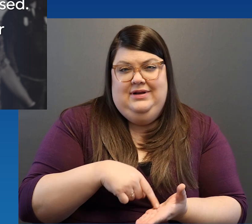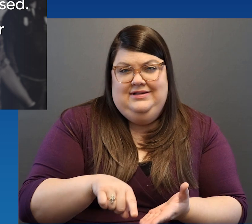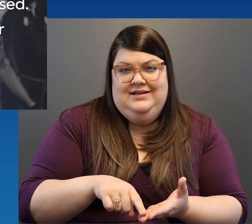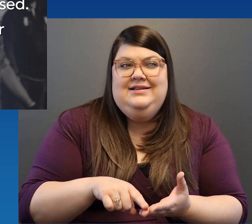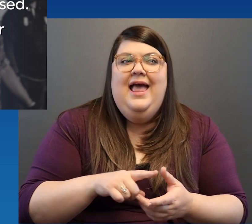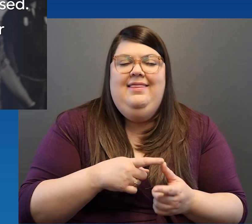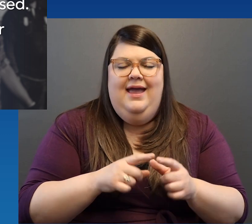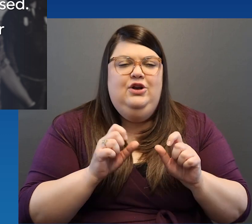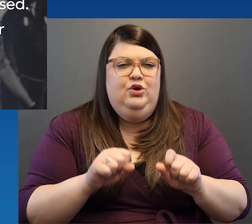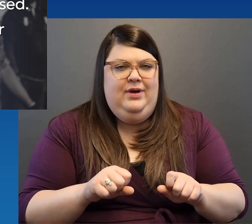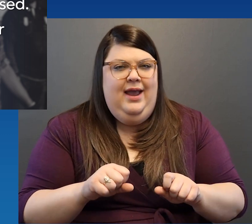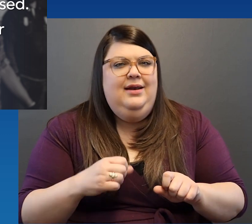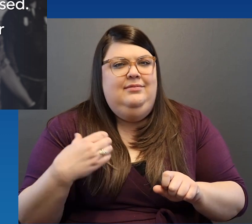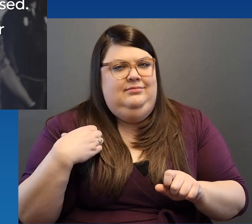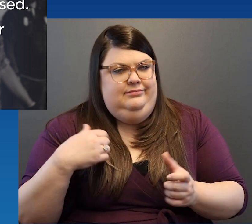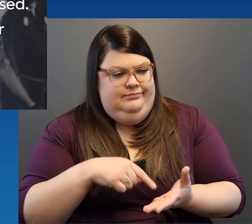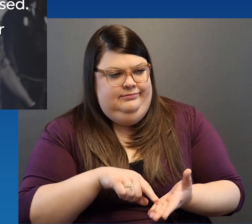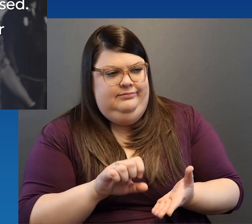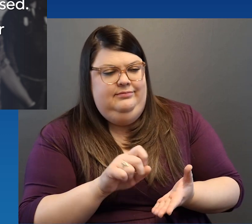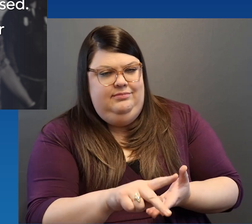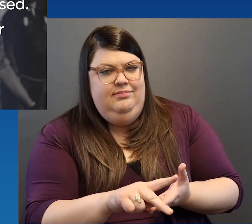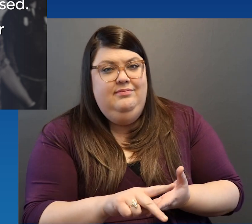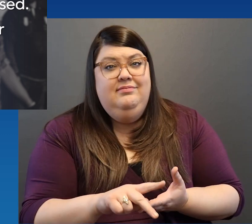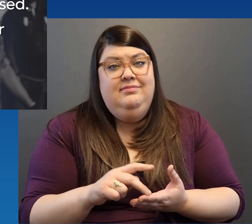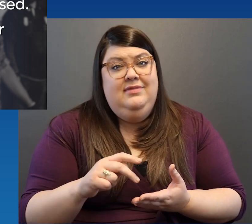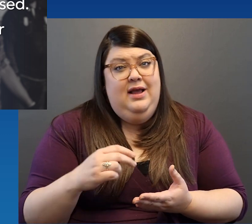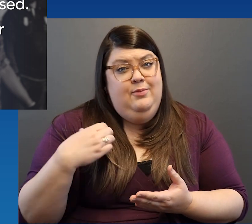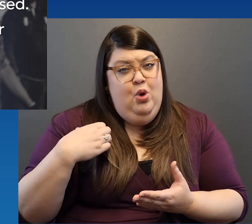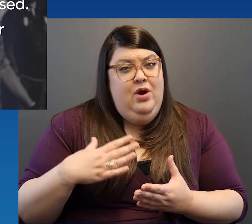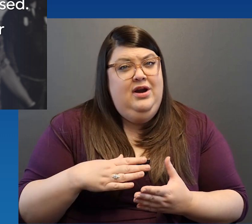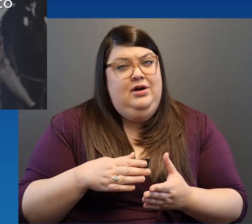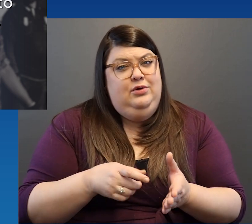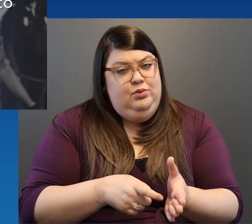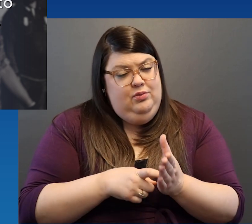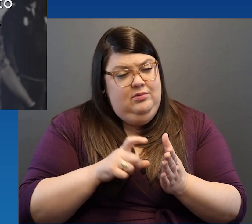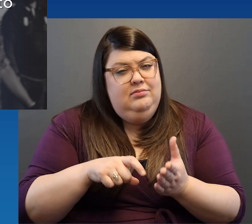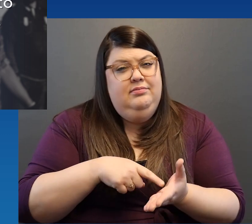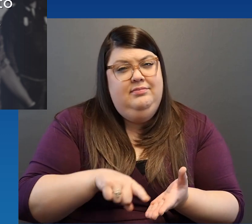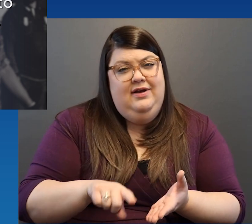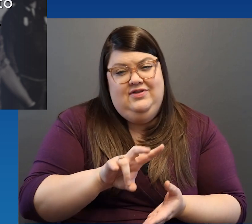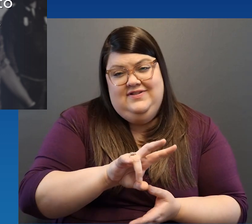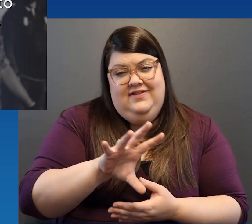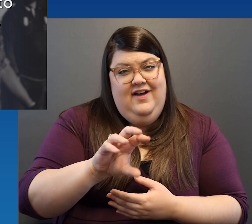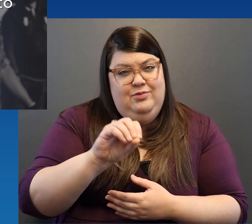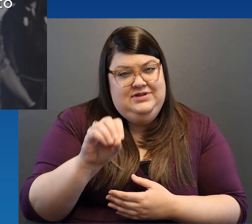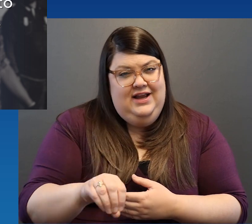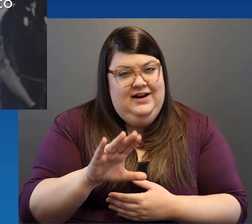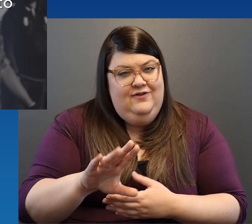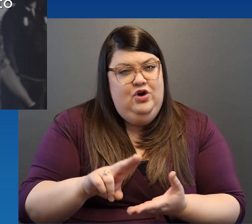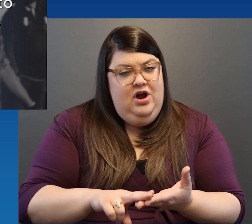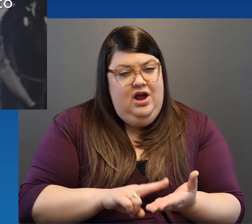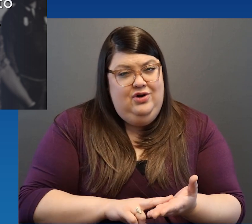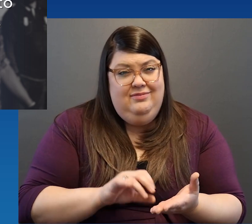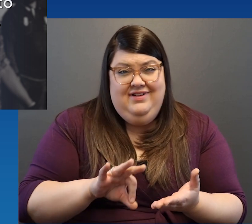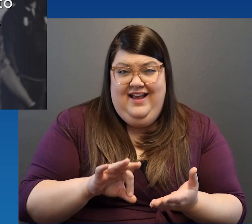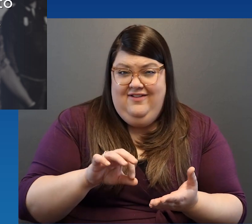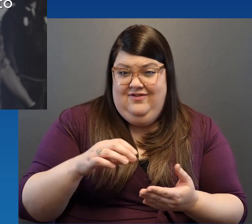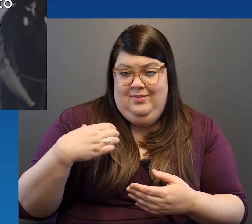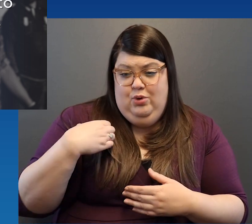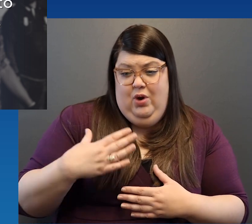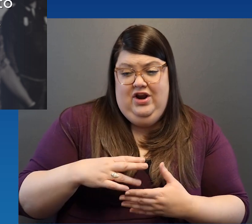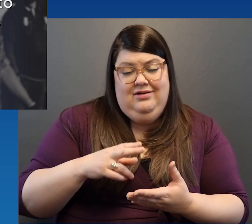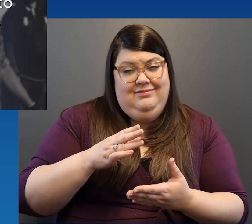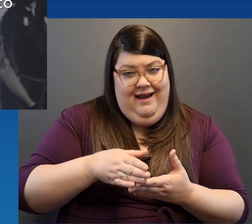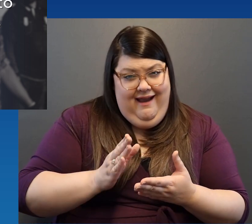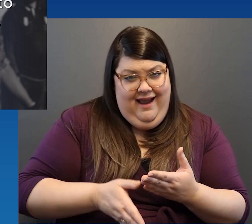Your employer is obligated to pay you for 75% of your contract. If your employer has to end your contract before the